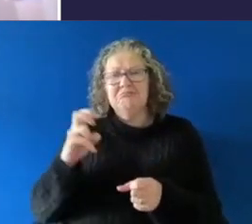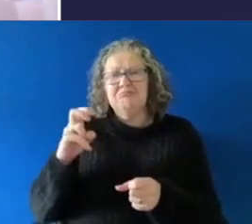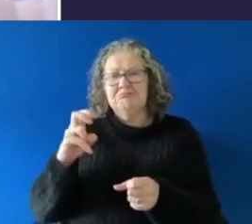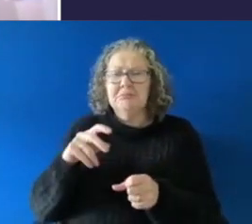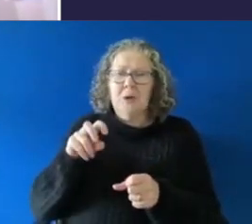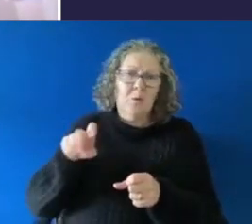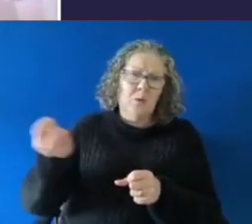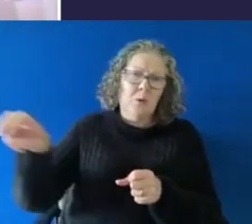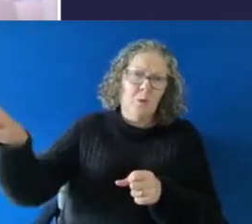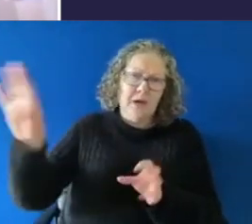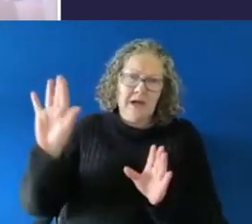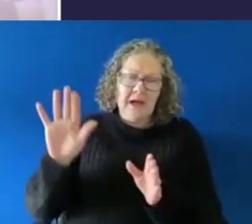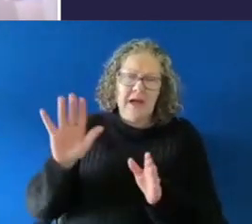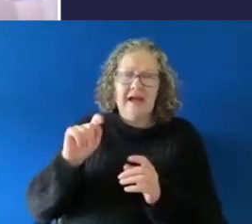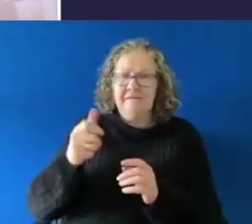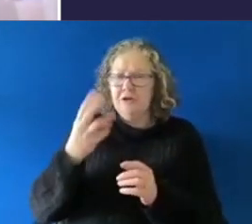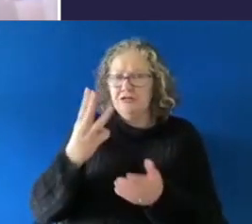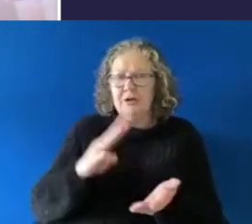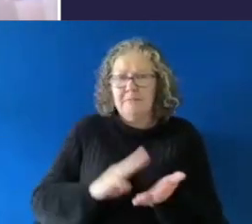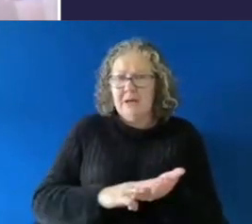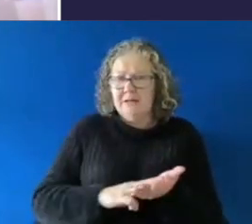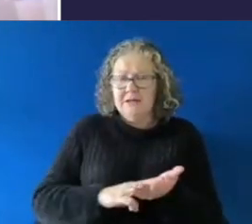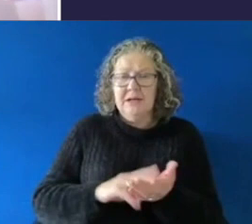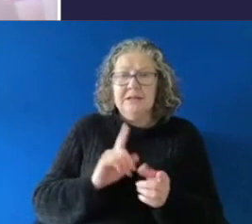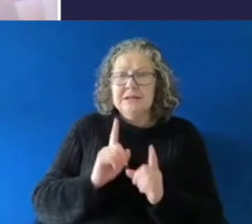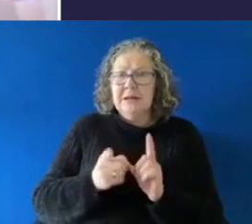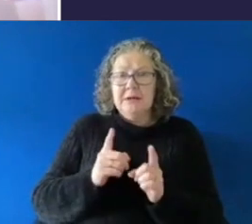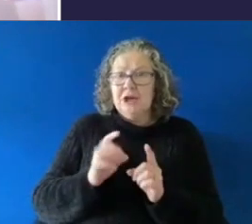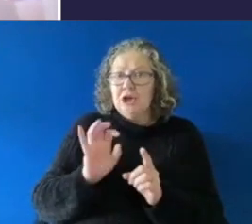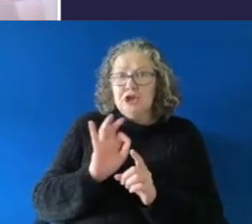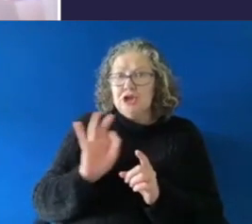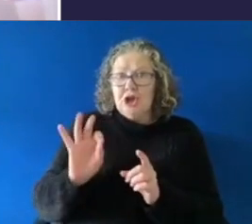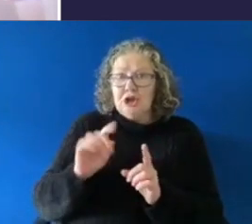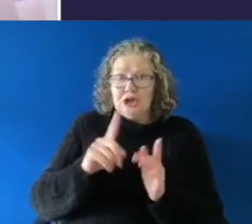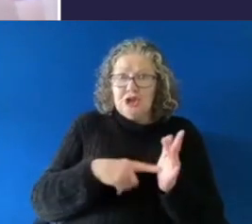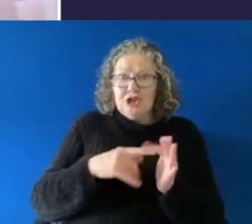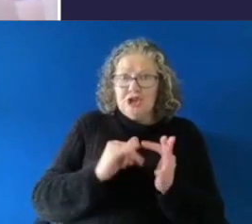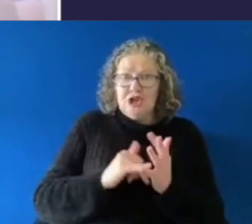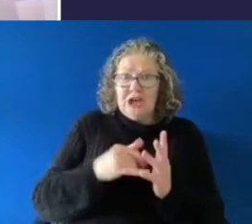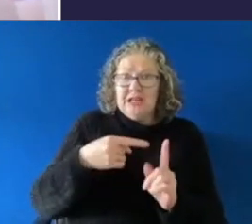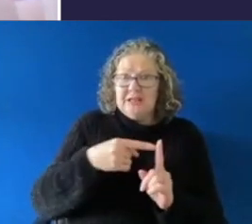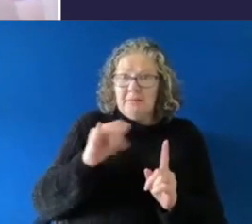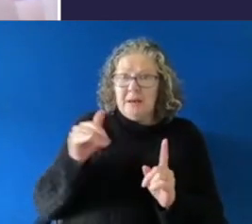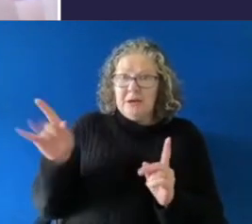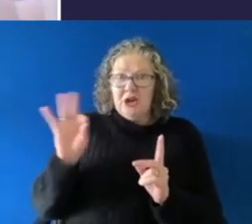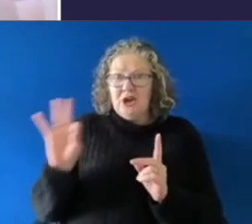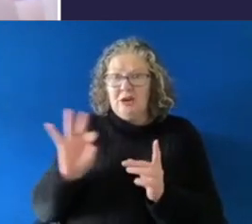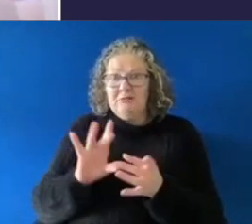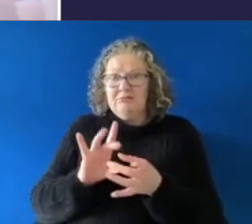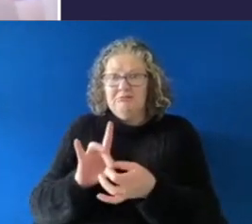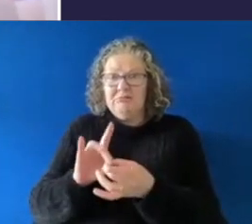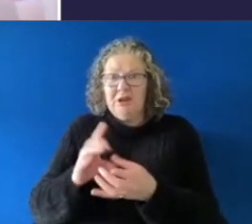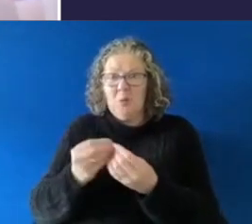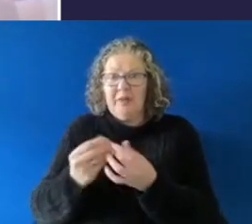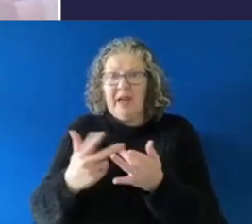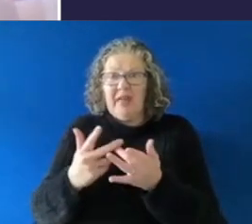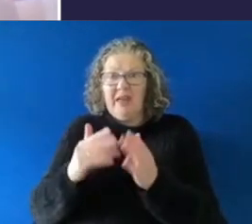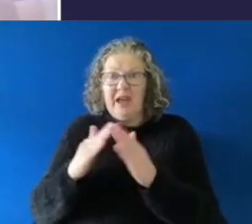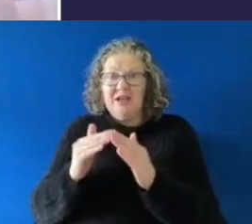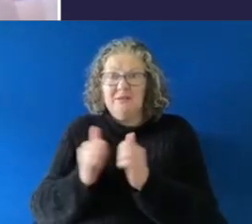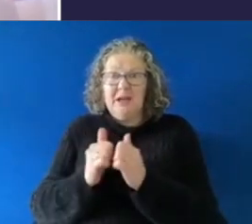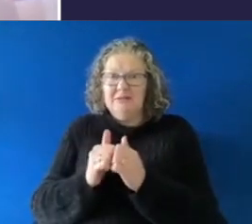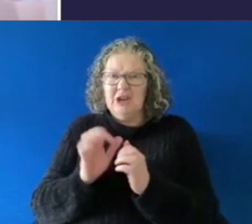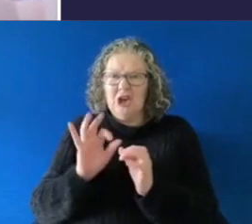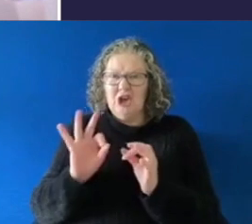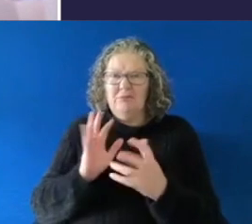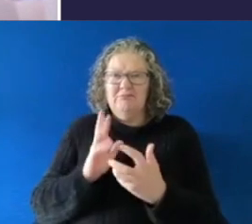walk away, because, and sometimes it's not Jess they don't get along with, it could be some other person, another housemate, and they just don't